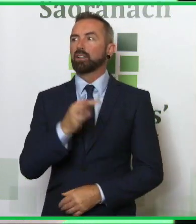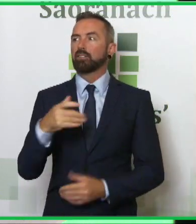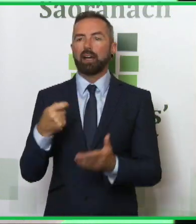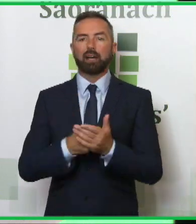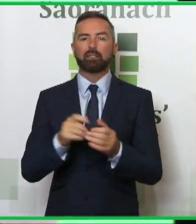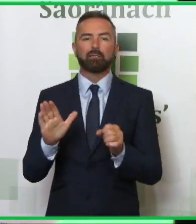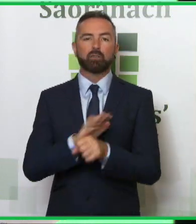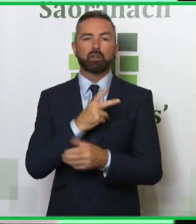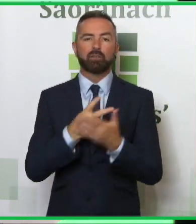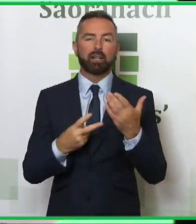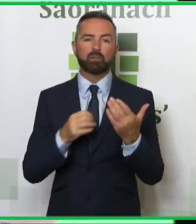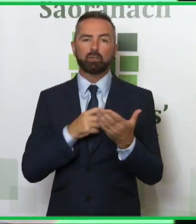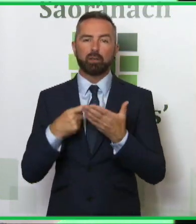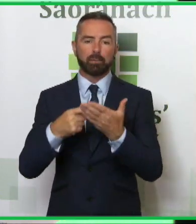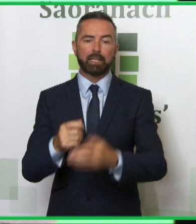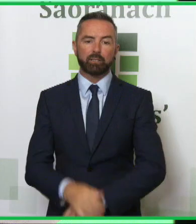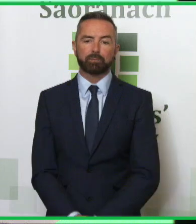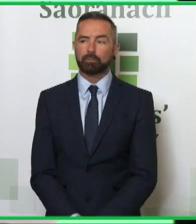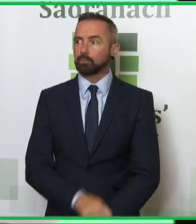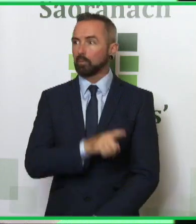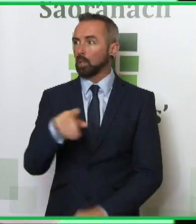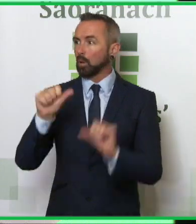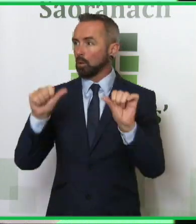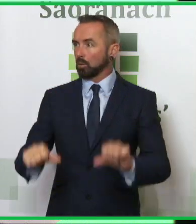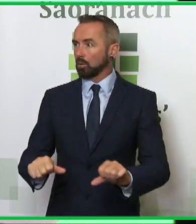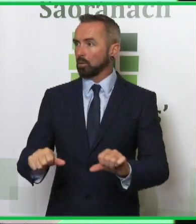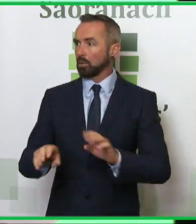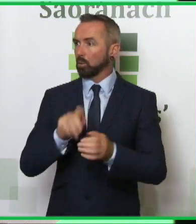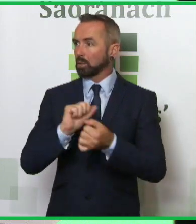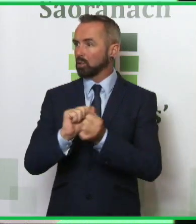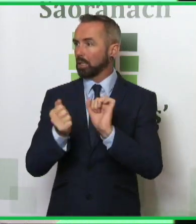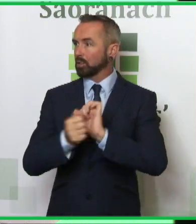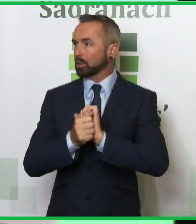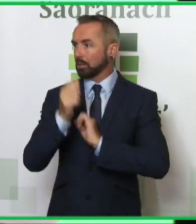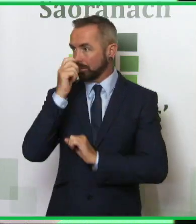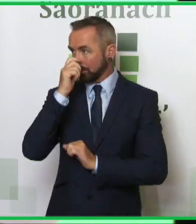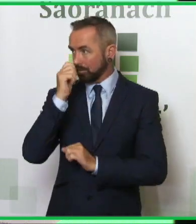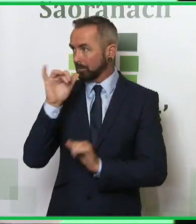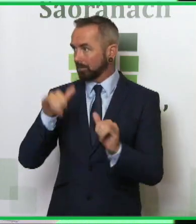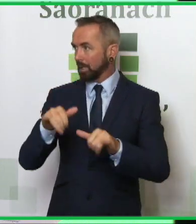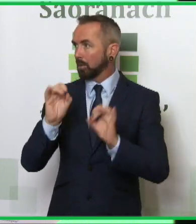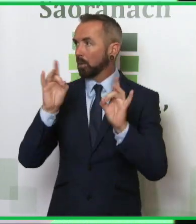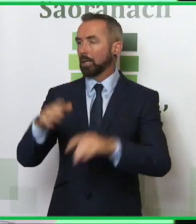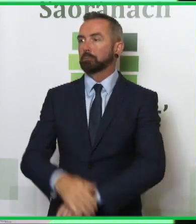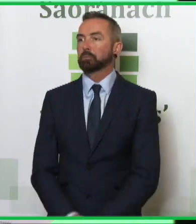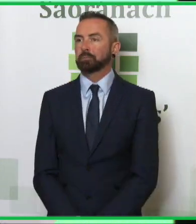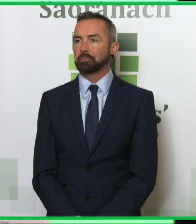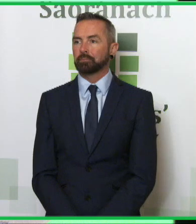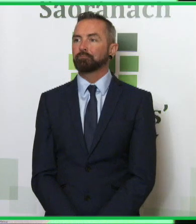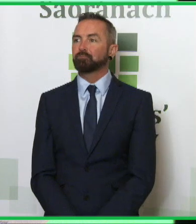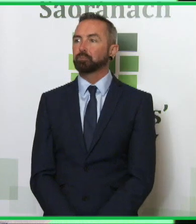recommendation itself. Are you all okay with those changes that we've brought forward? Okay. Okay, so we'll do